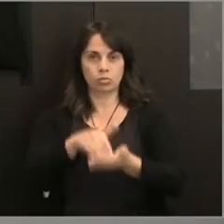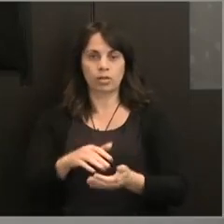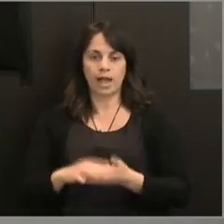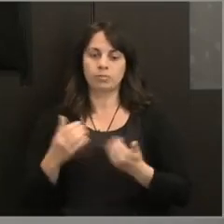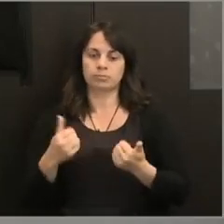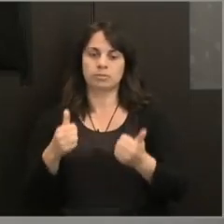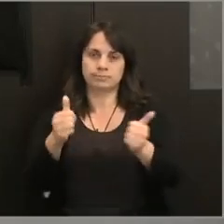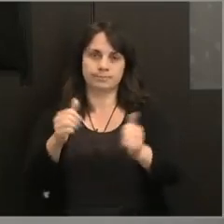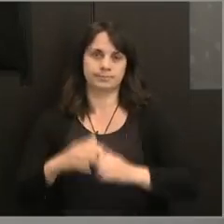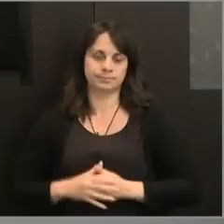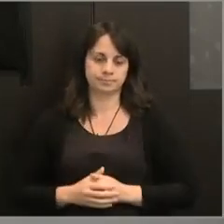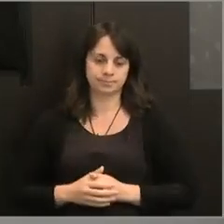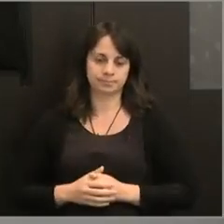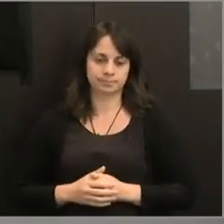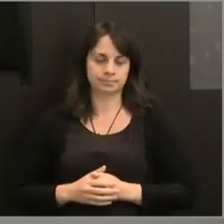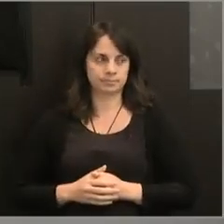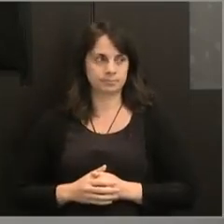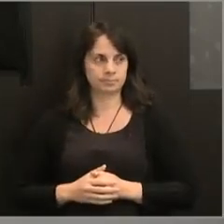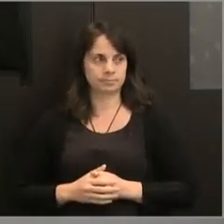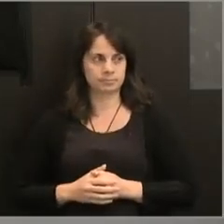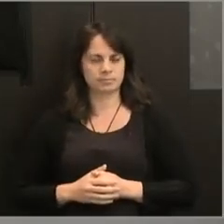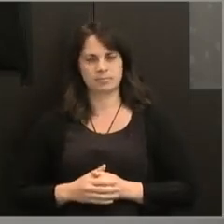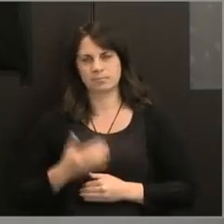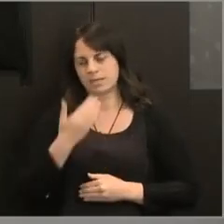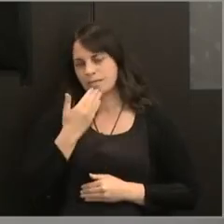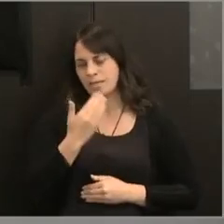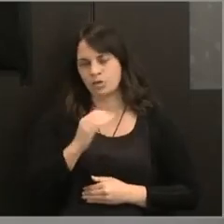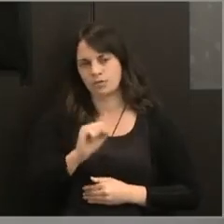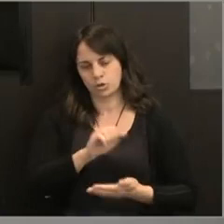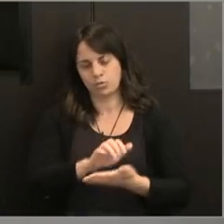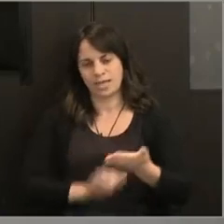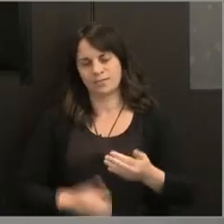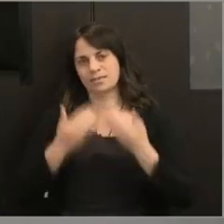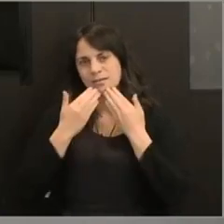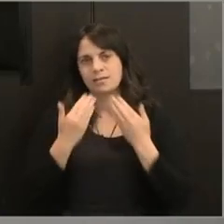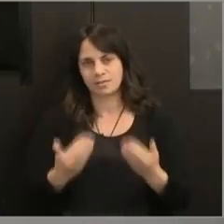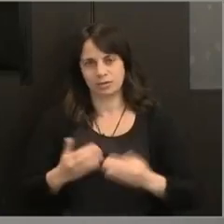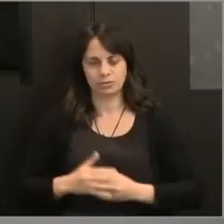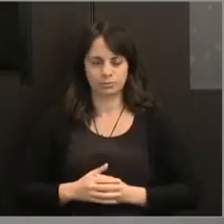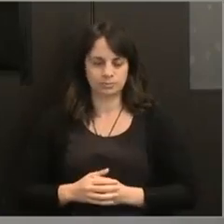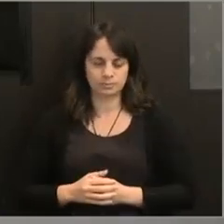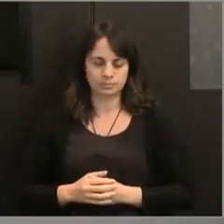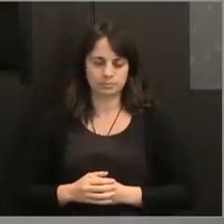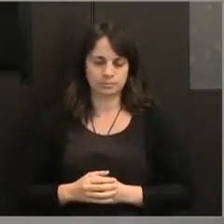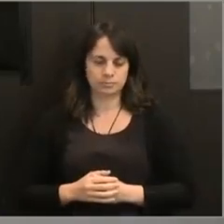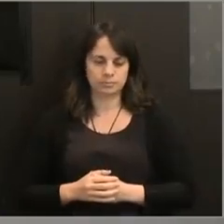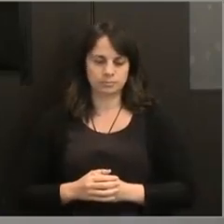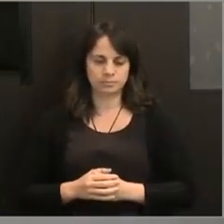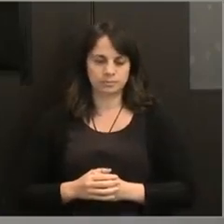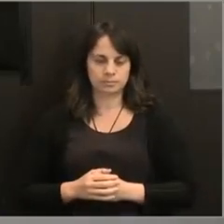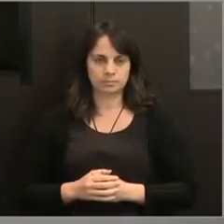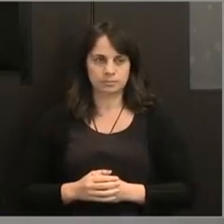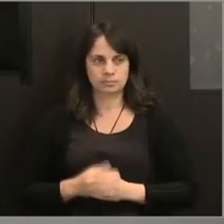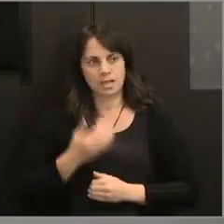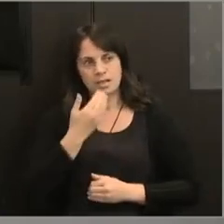think. Can't thank you enough for your evidence. Kia ora. Thank you so much, Moana. Kia ora. Thank you,